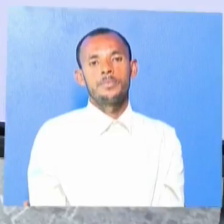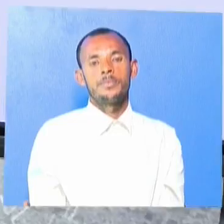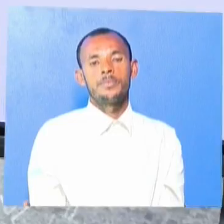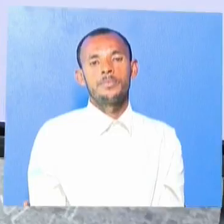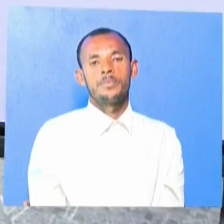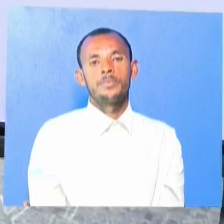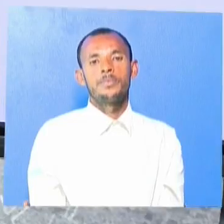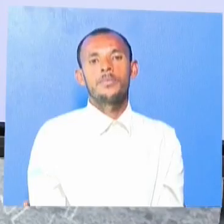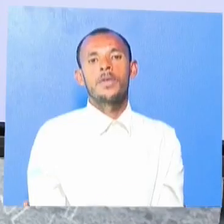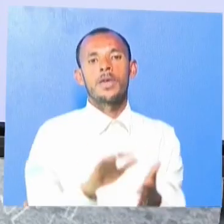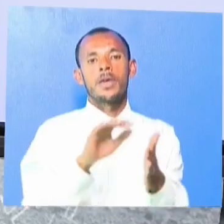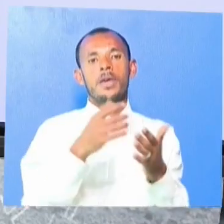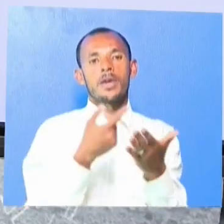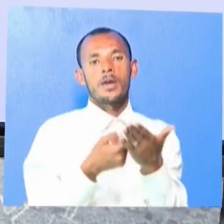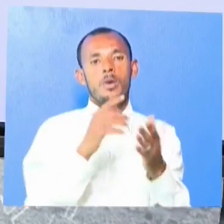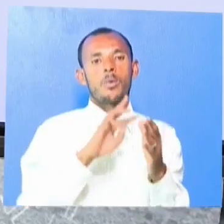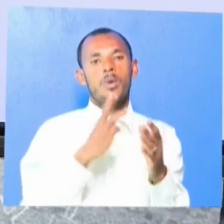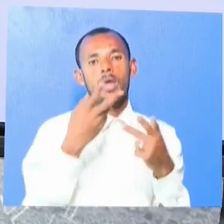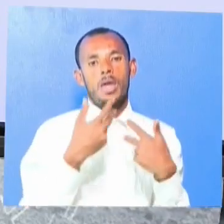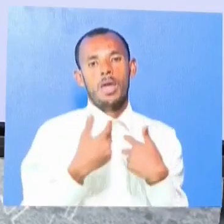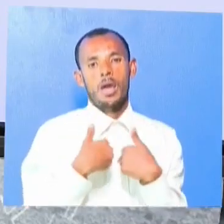Okay, here we have